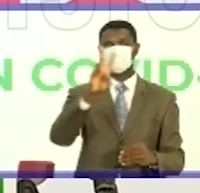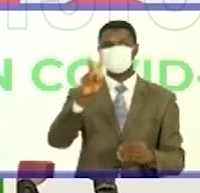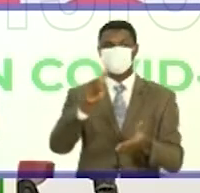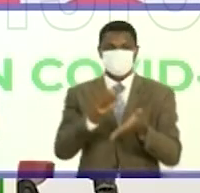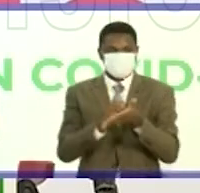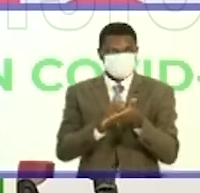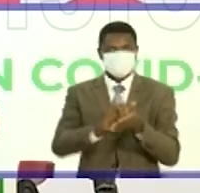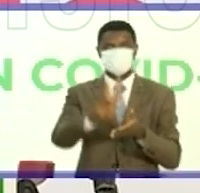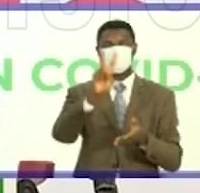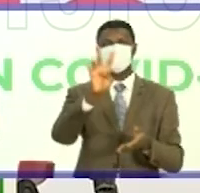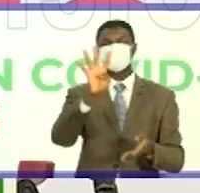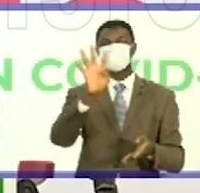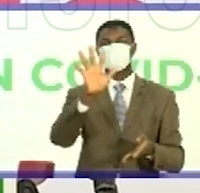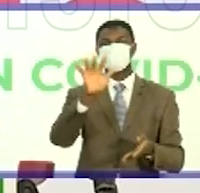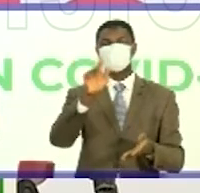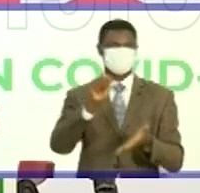342,415,000.